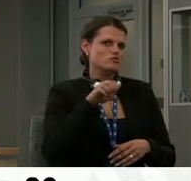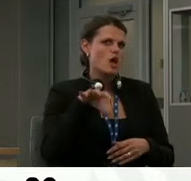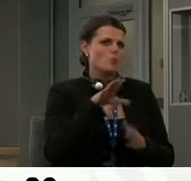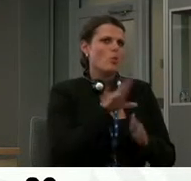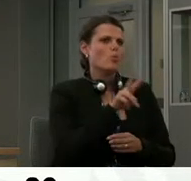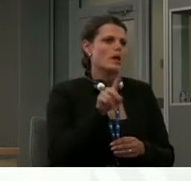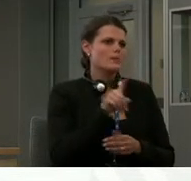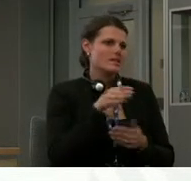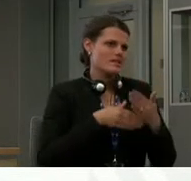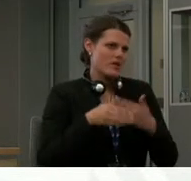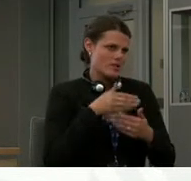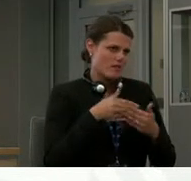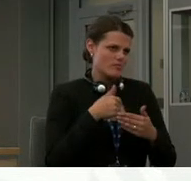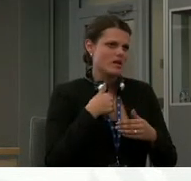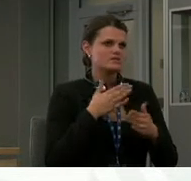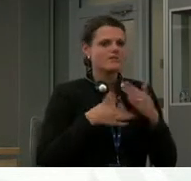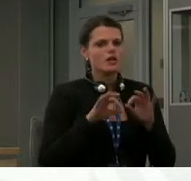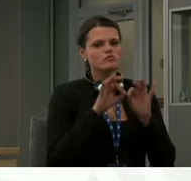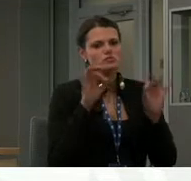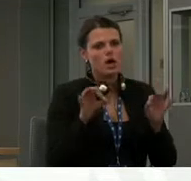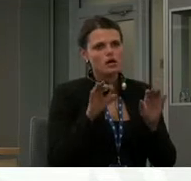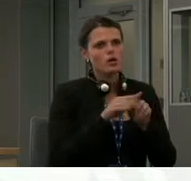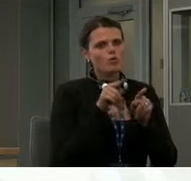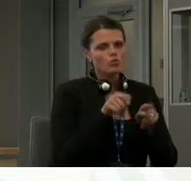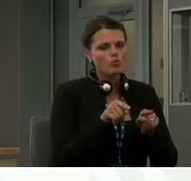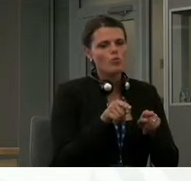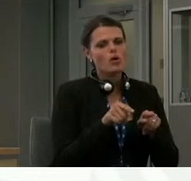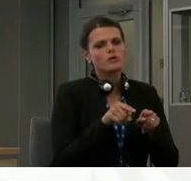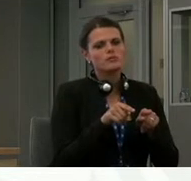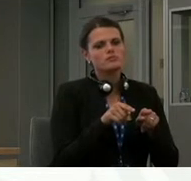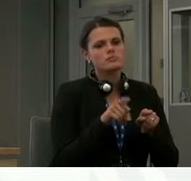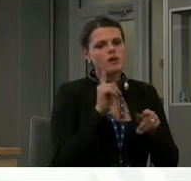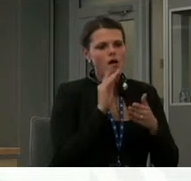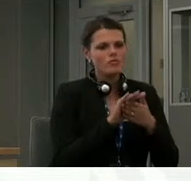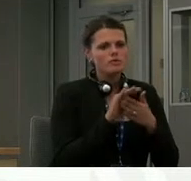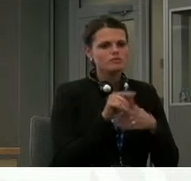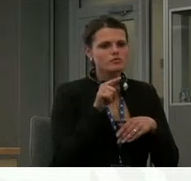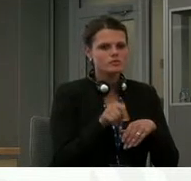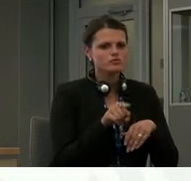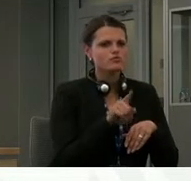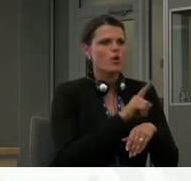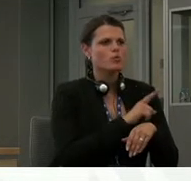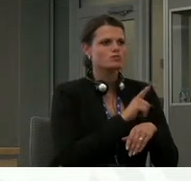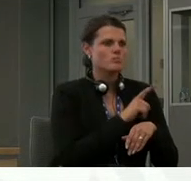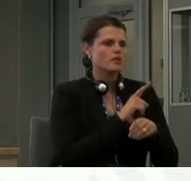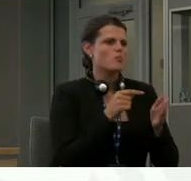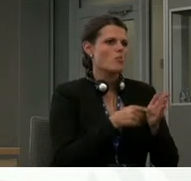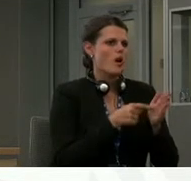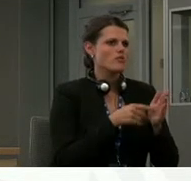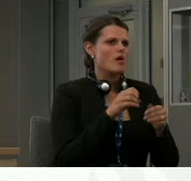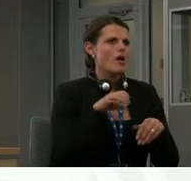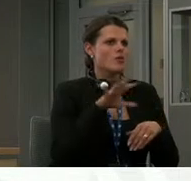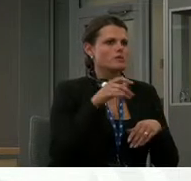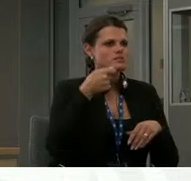I would like to start by recognizing the attention that the Latvian Presidency has given